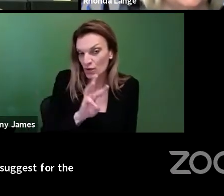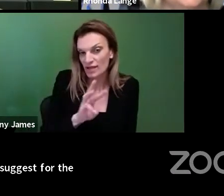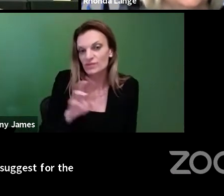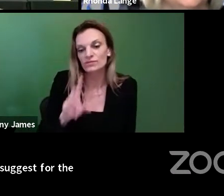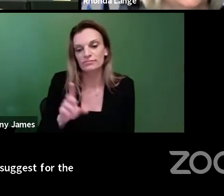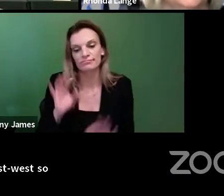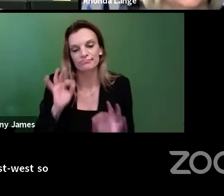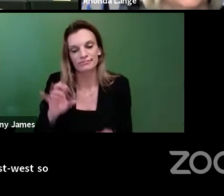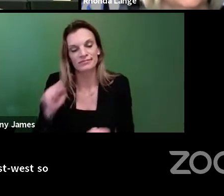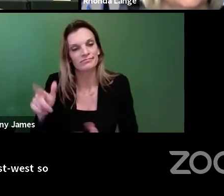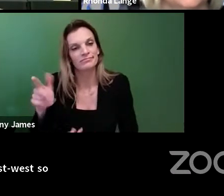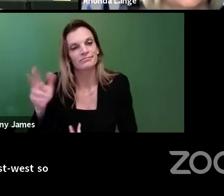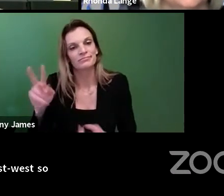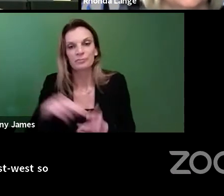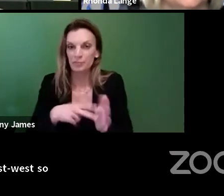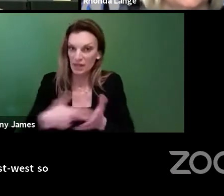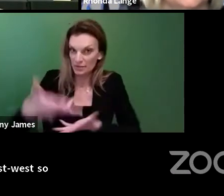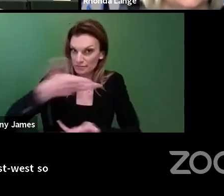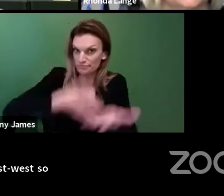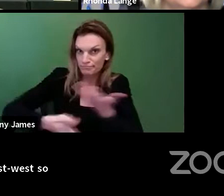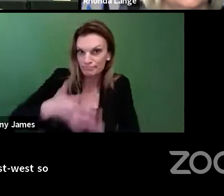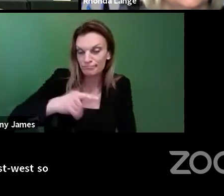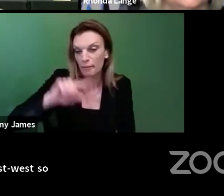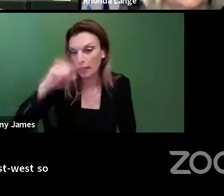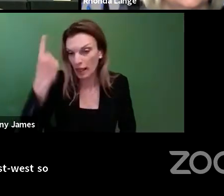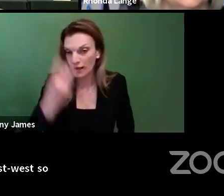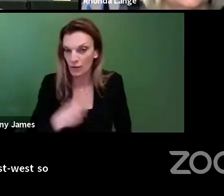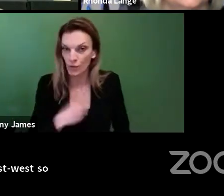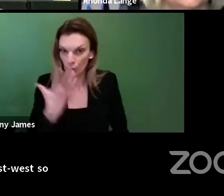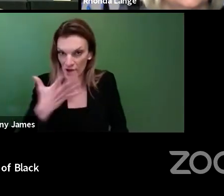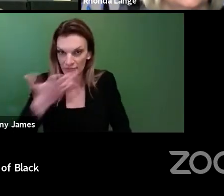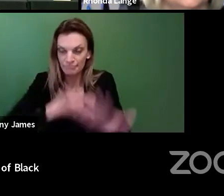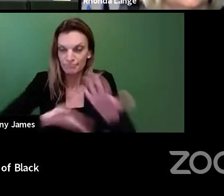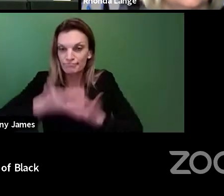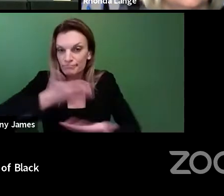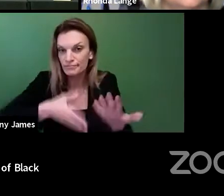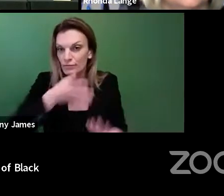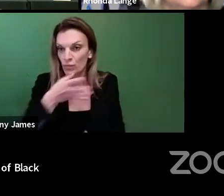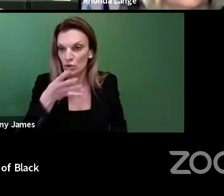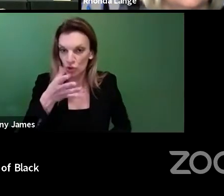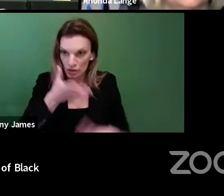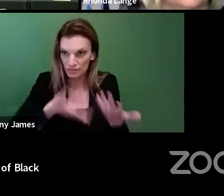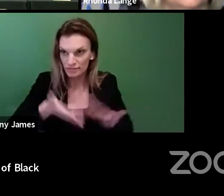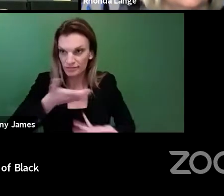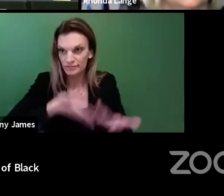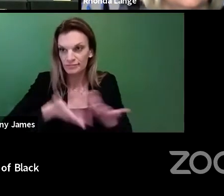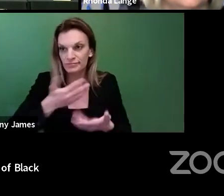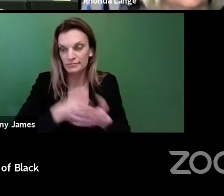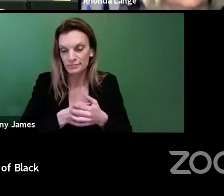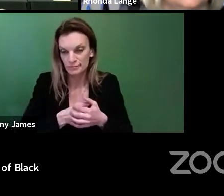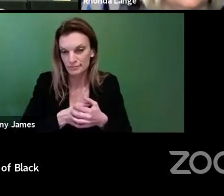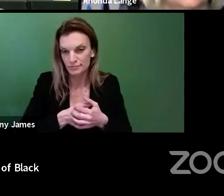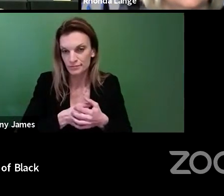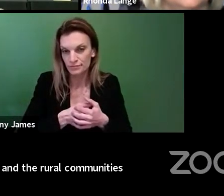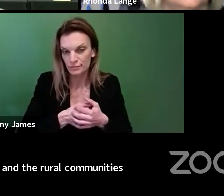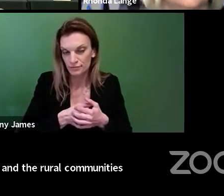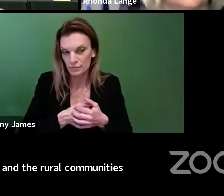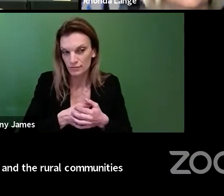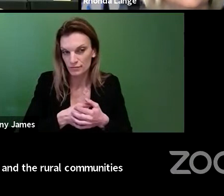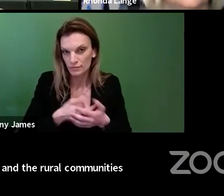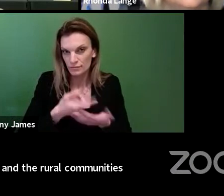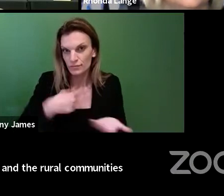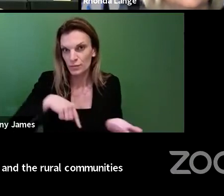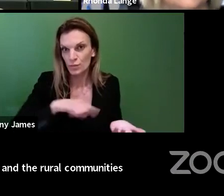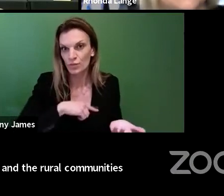mixture of the Black community and the white community and the rural communities together. We are a community in